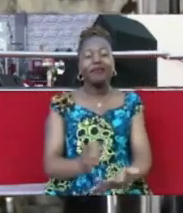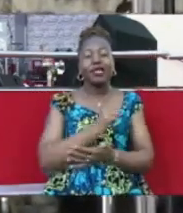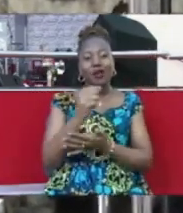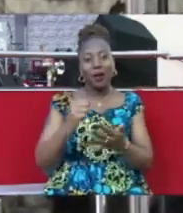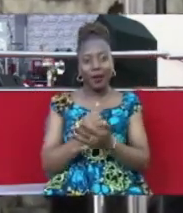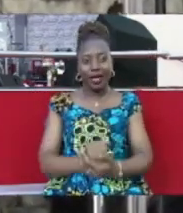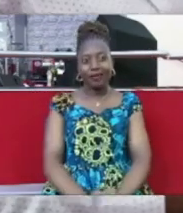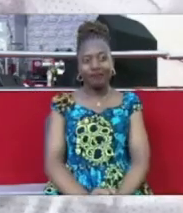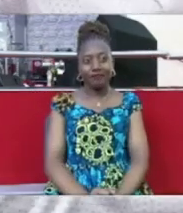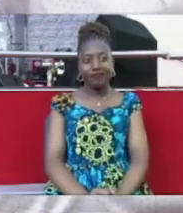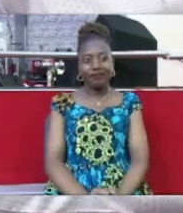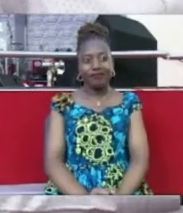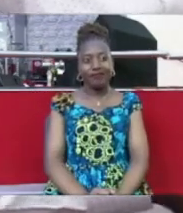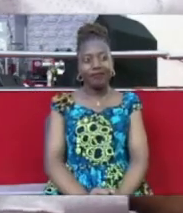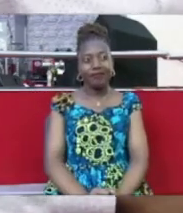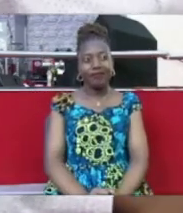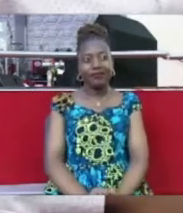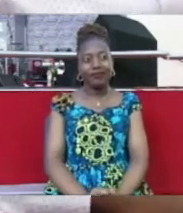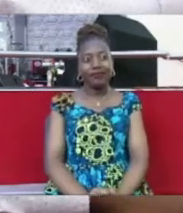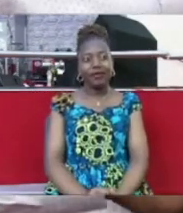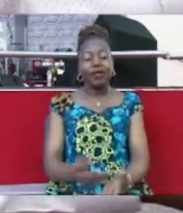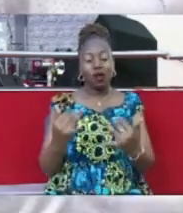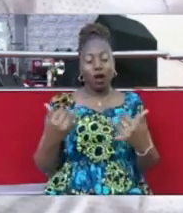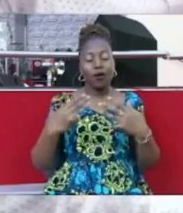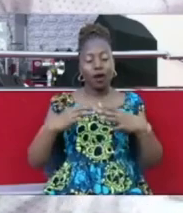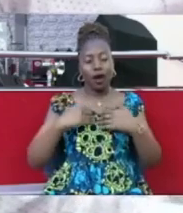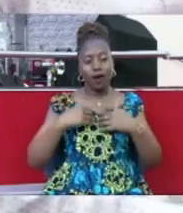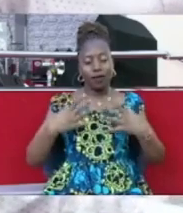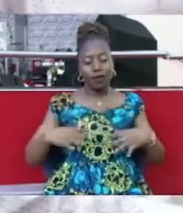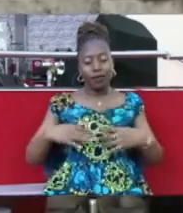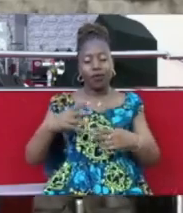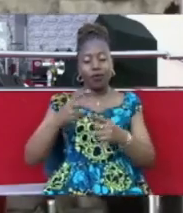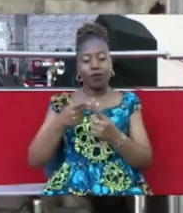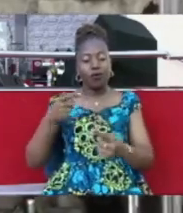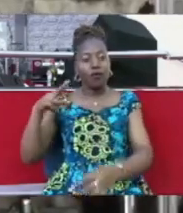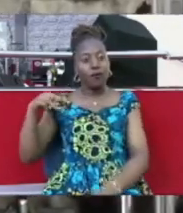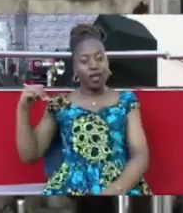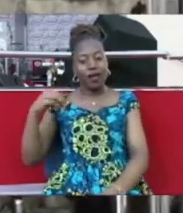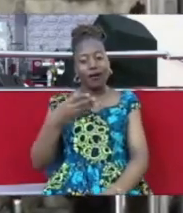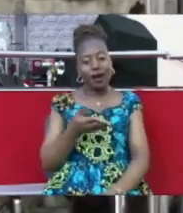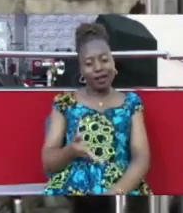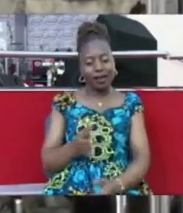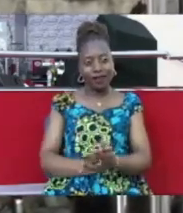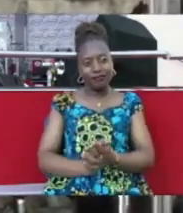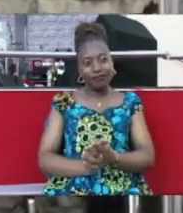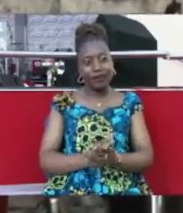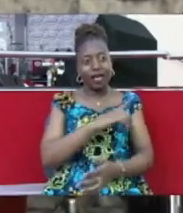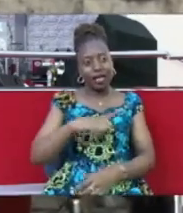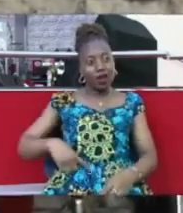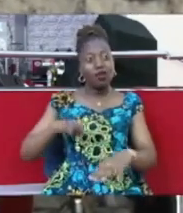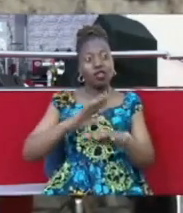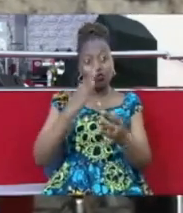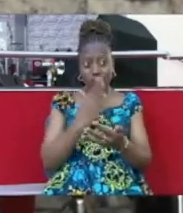Amen. We are so glad to have them around. Bwana asifiwe sana. Amen. Amen. Amen. The Lord is good, isn't